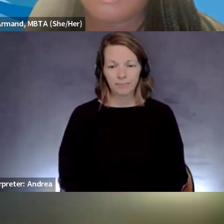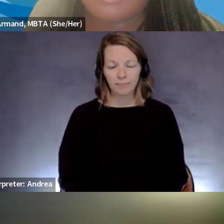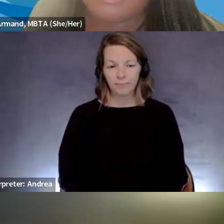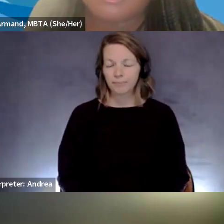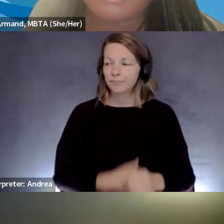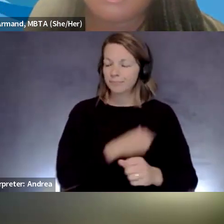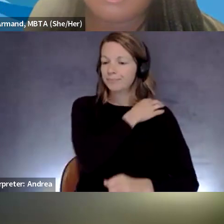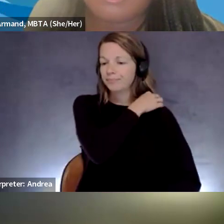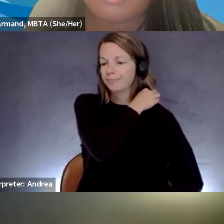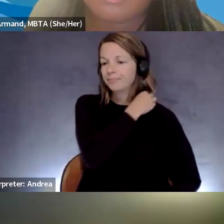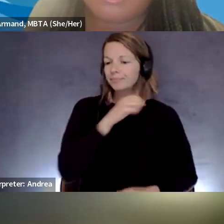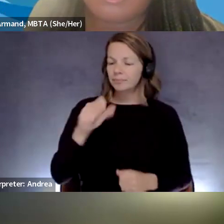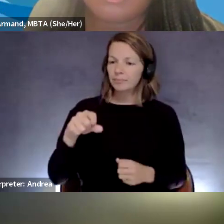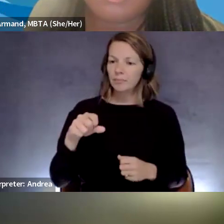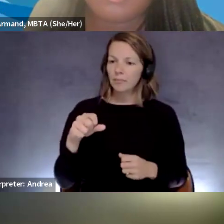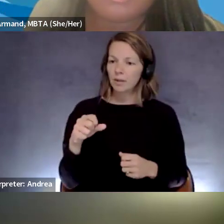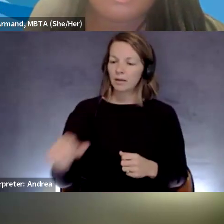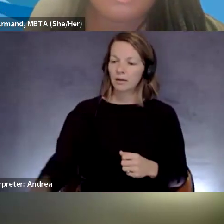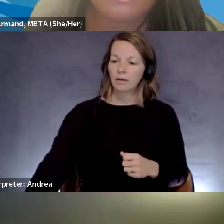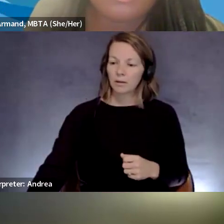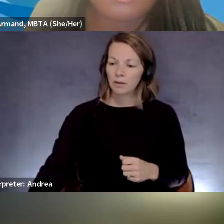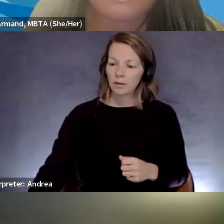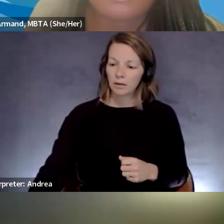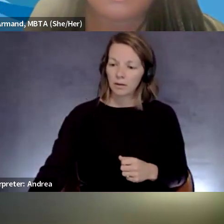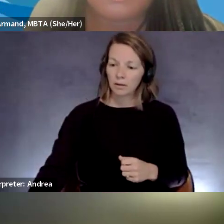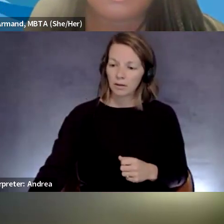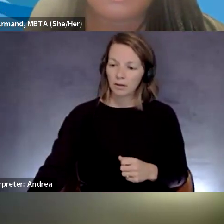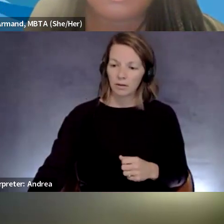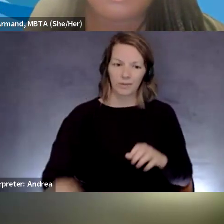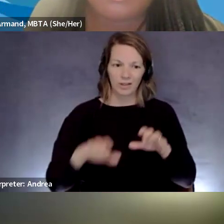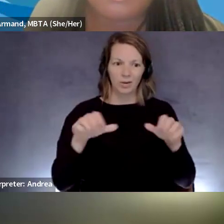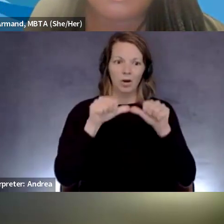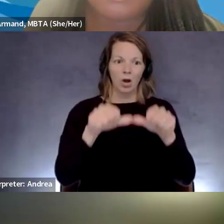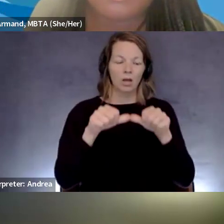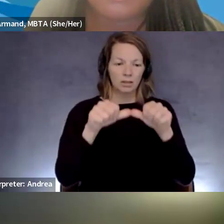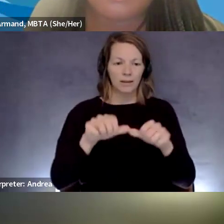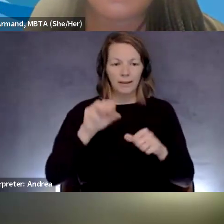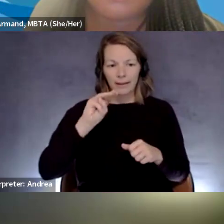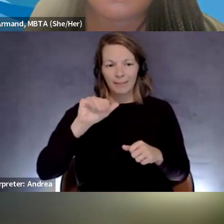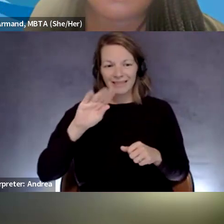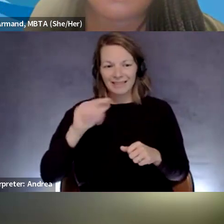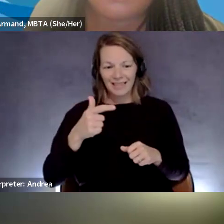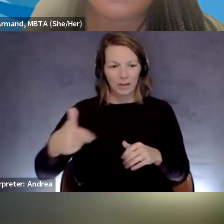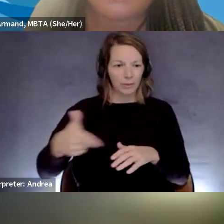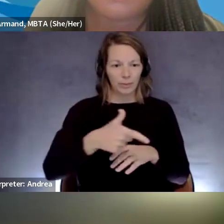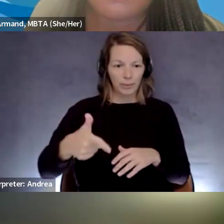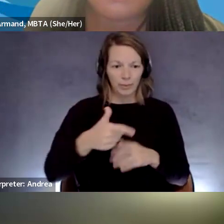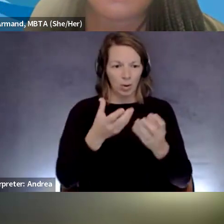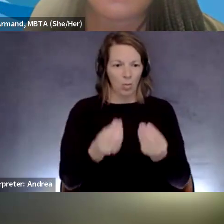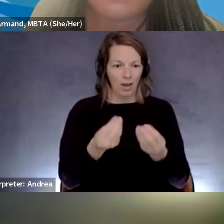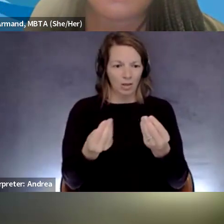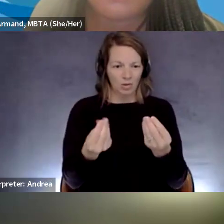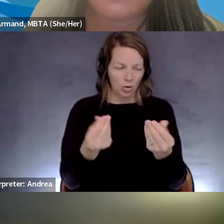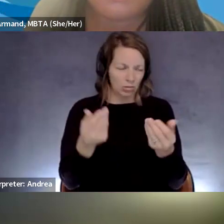Yeah, so like as I mentioned, we are we'd be doing constant misting and wetting of soils, which is